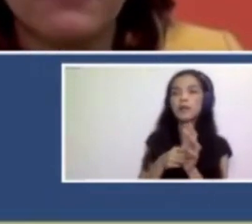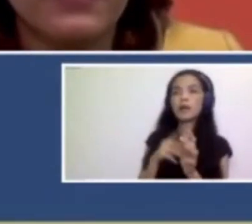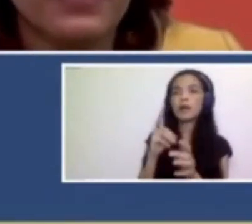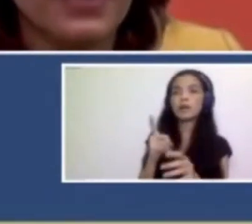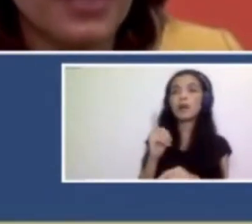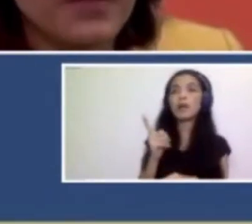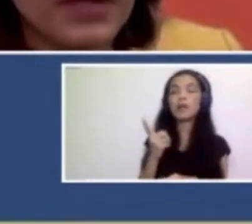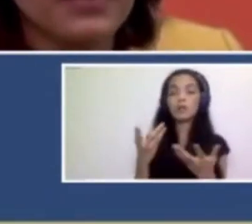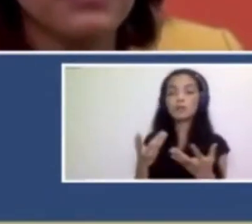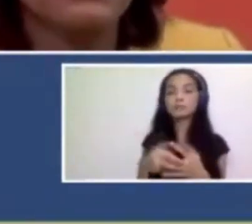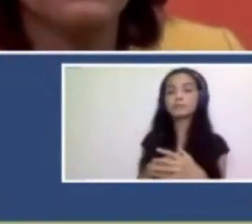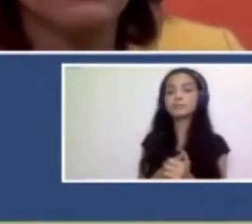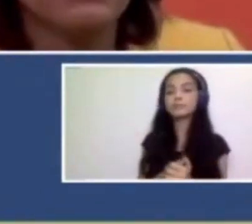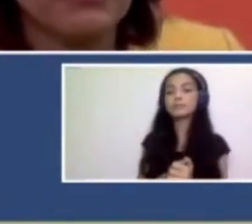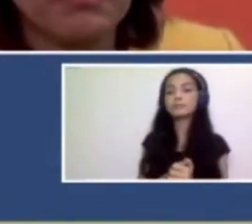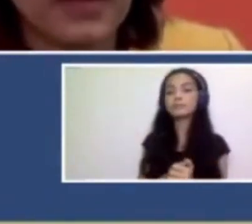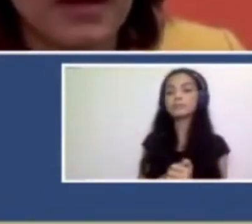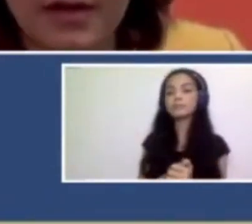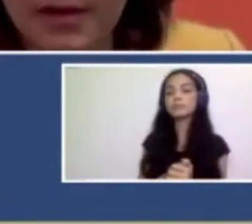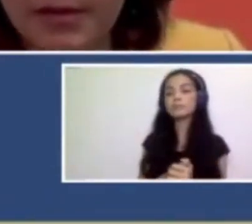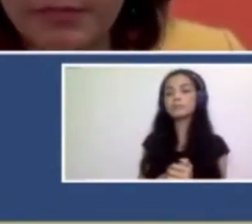the husbands or